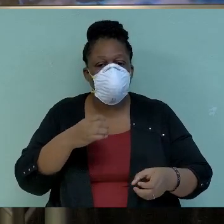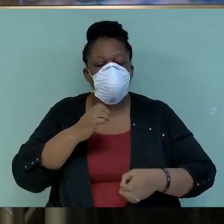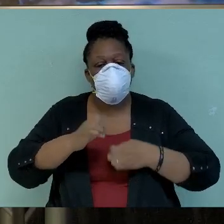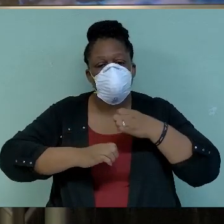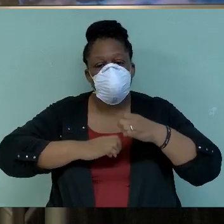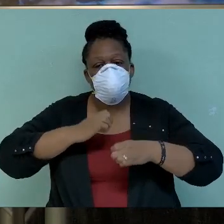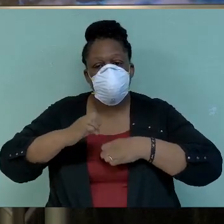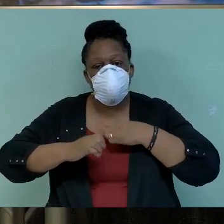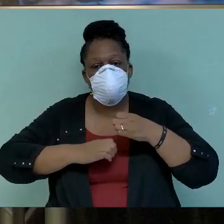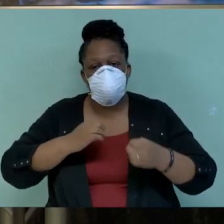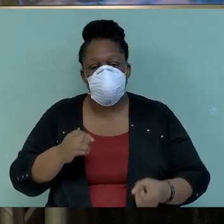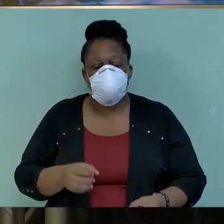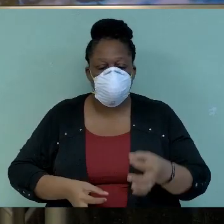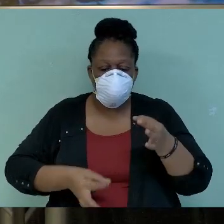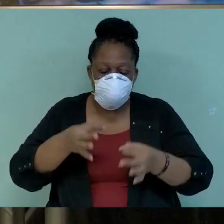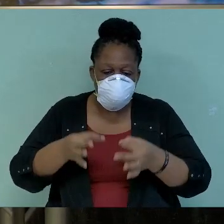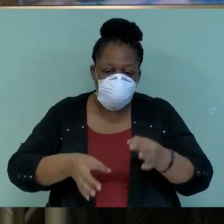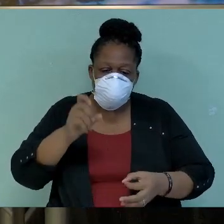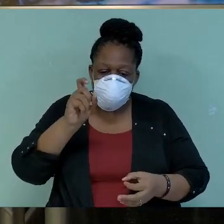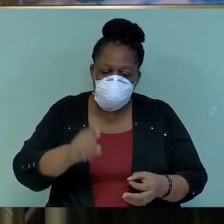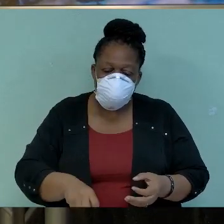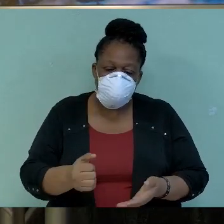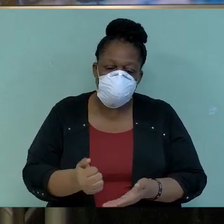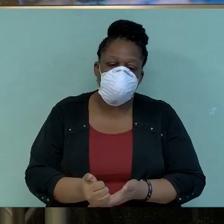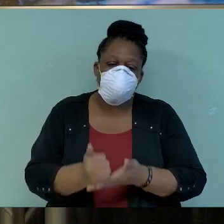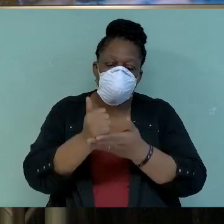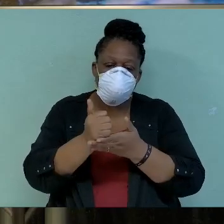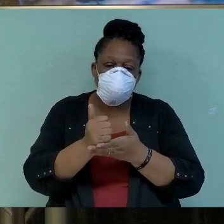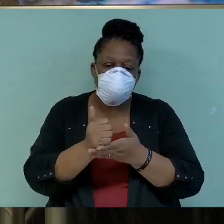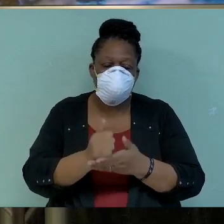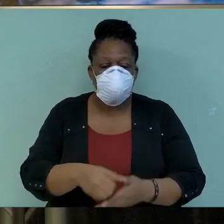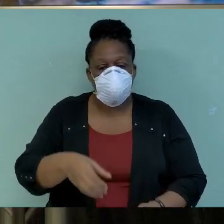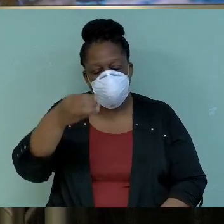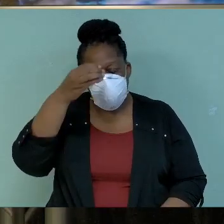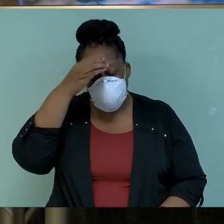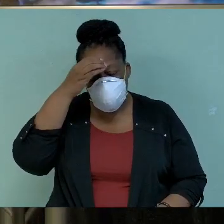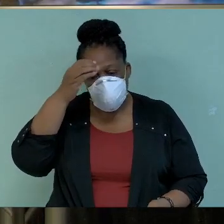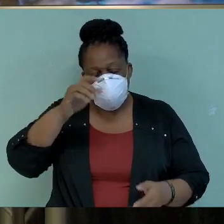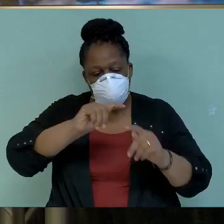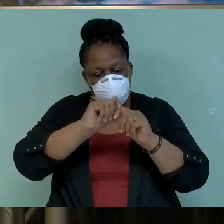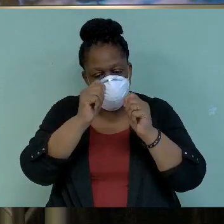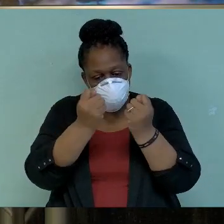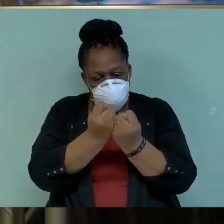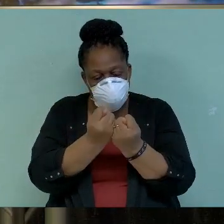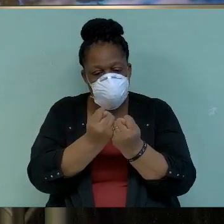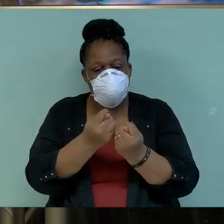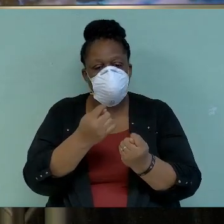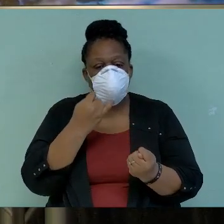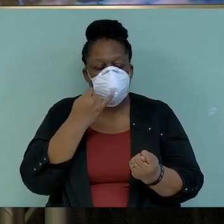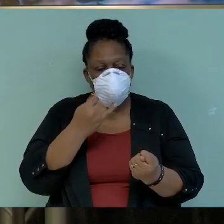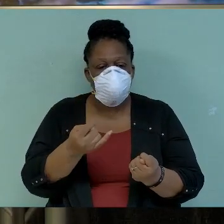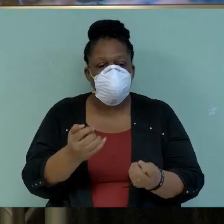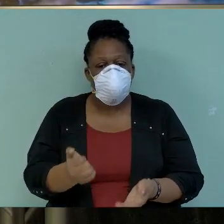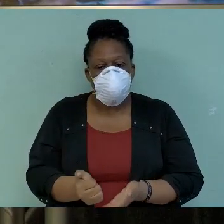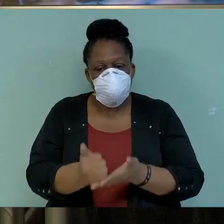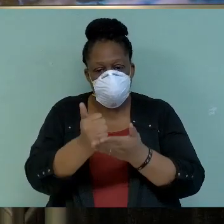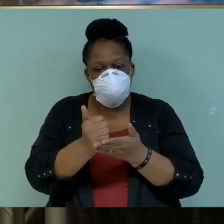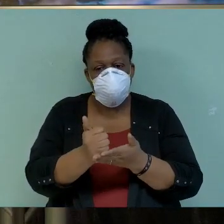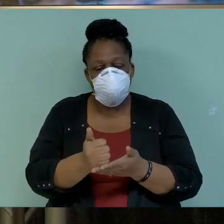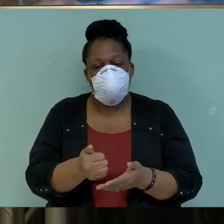you need any additional help, the mental health team is available and willing to provide